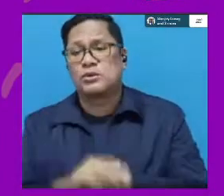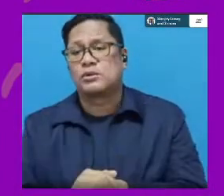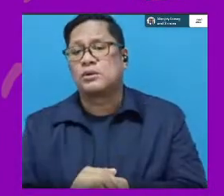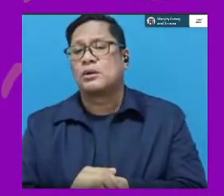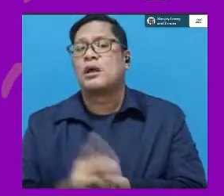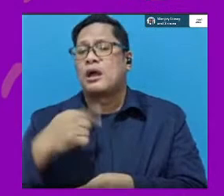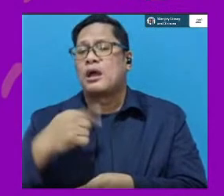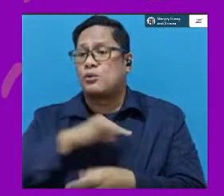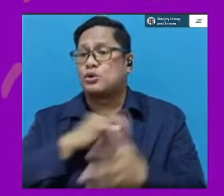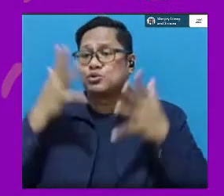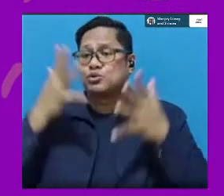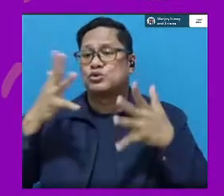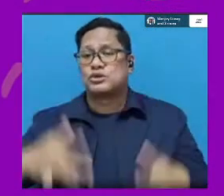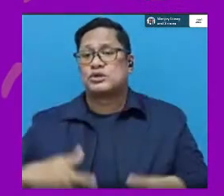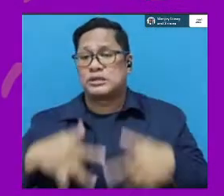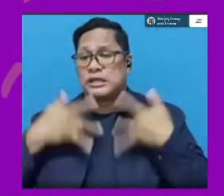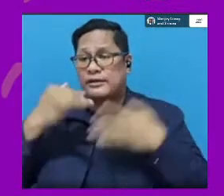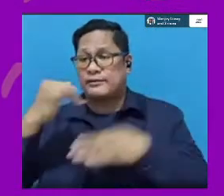life in the island